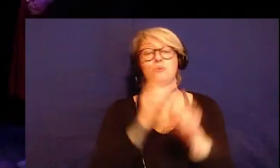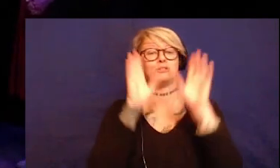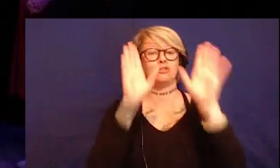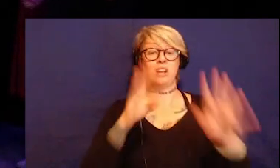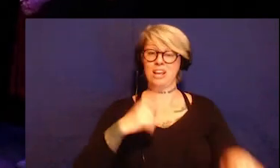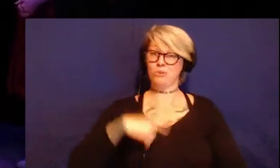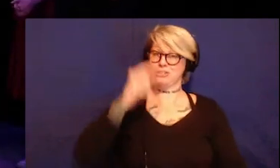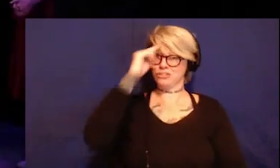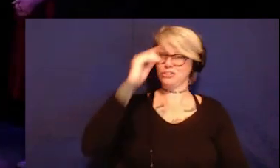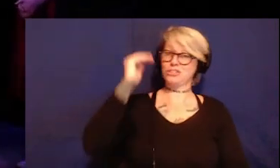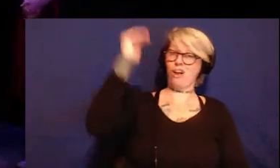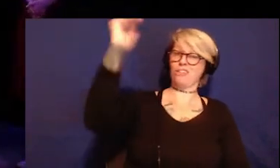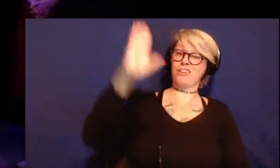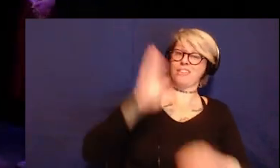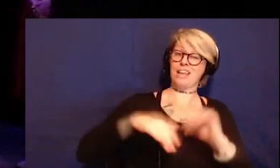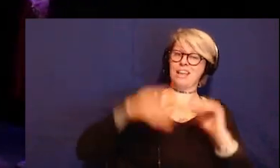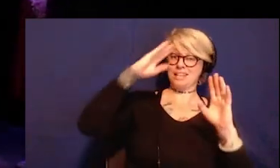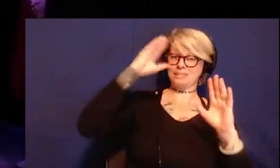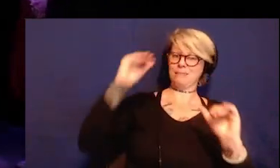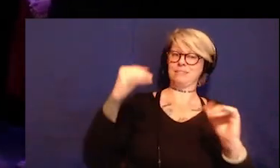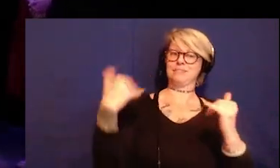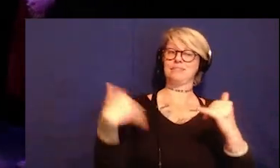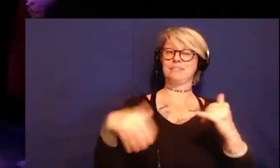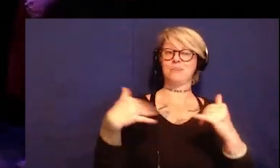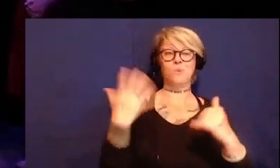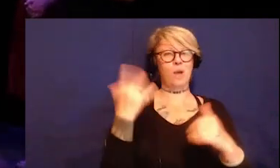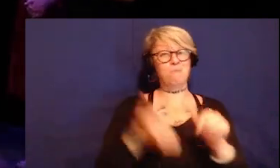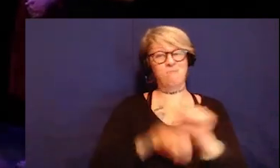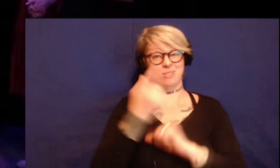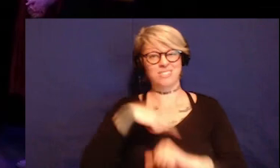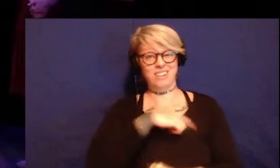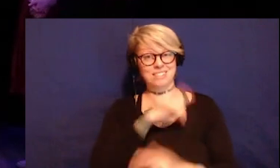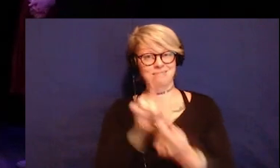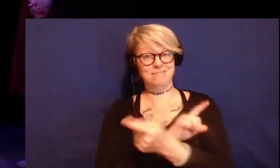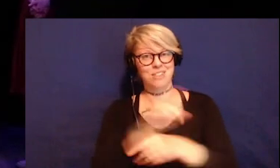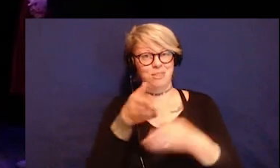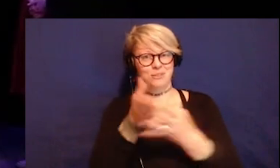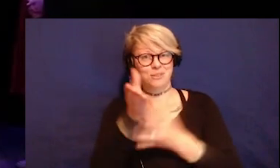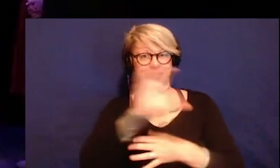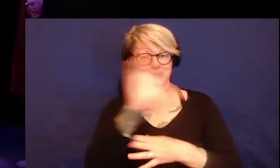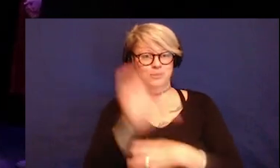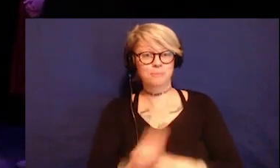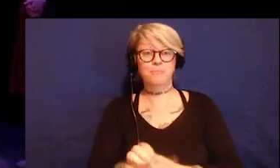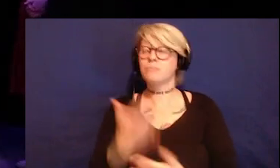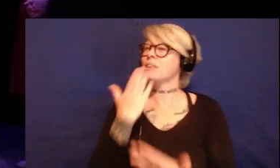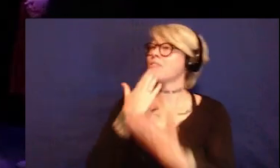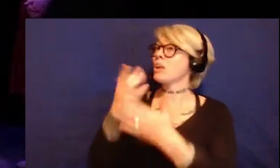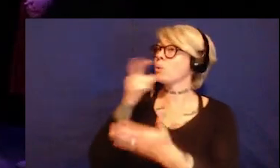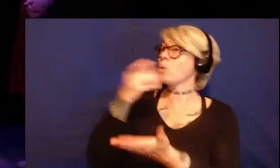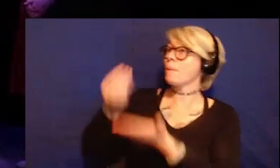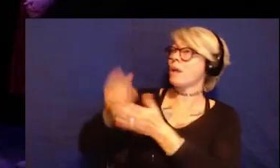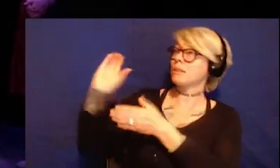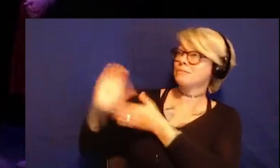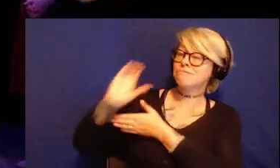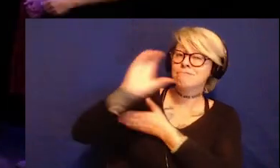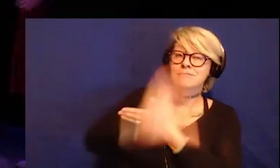than I thought. Because most of us, we went on Zoom. But thank you so much. Thanks to all of our funders. Thanks to playwrights. Thanks to our